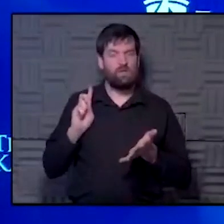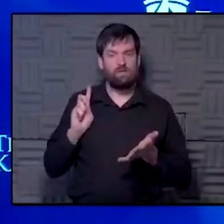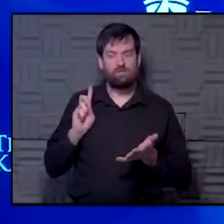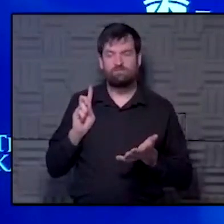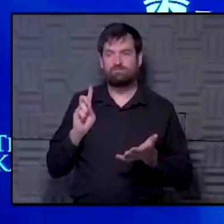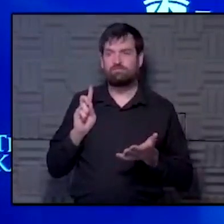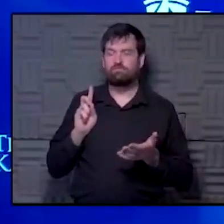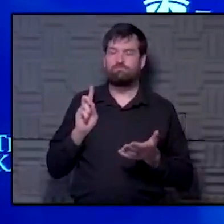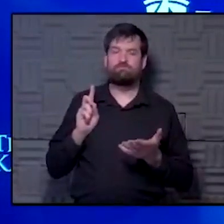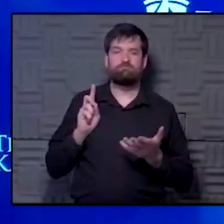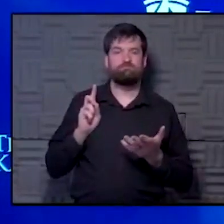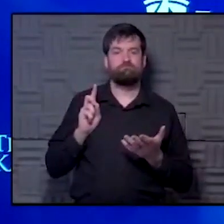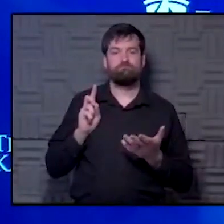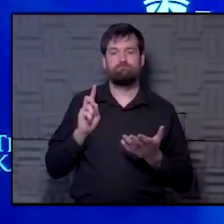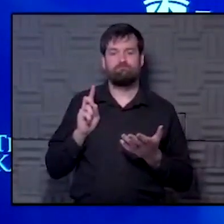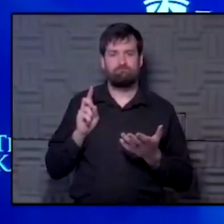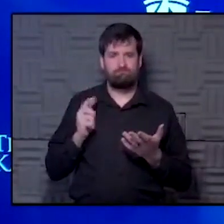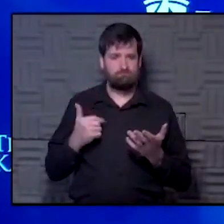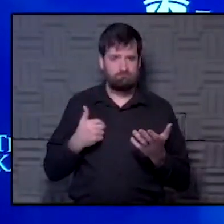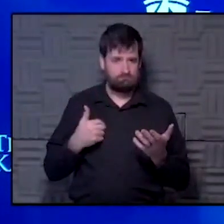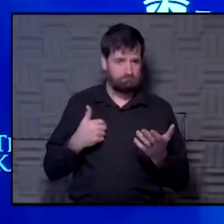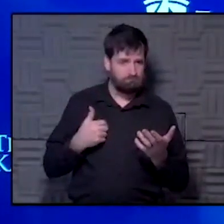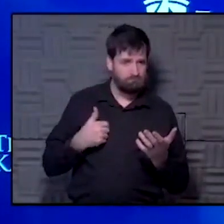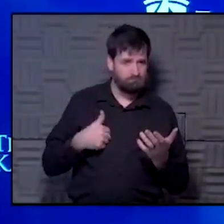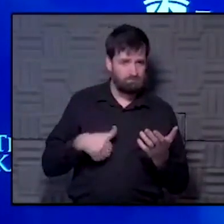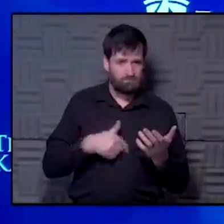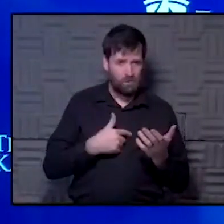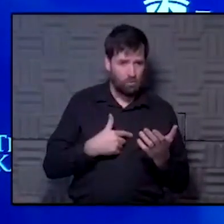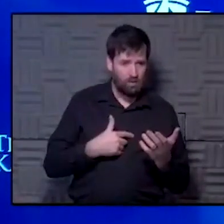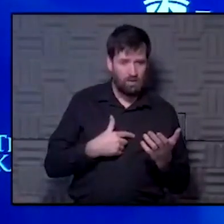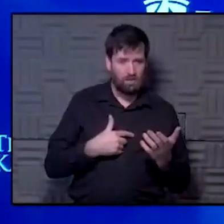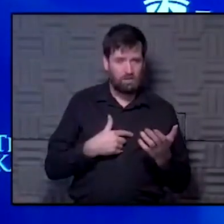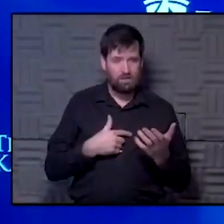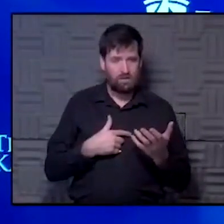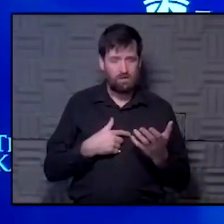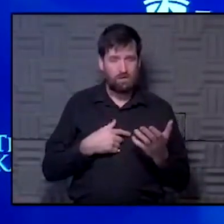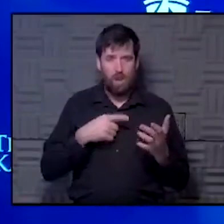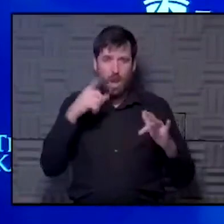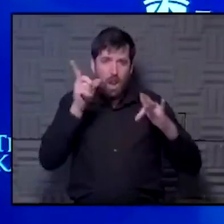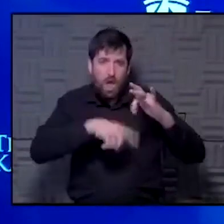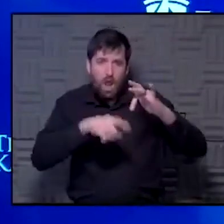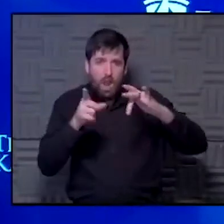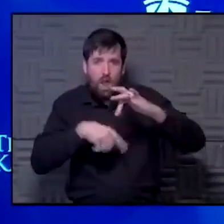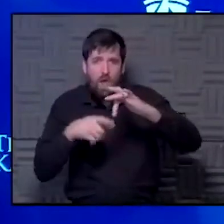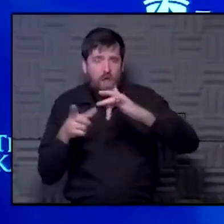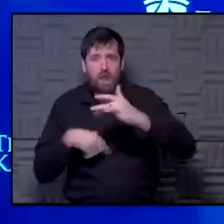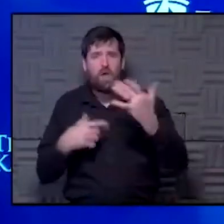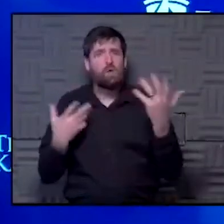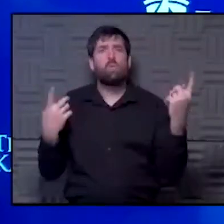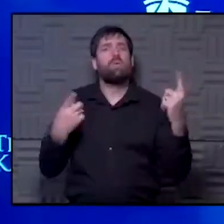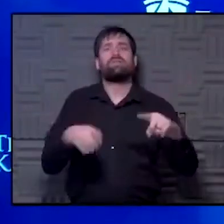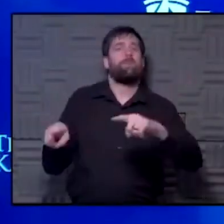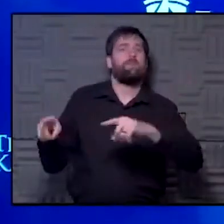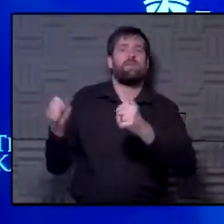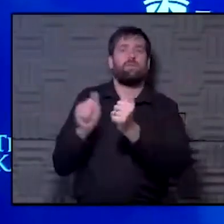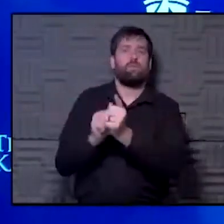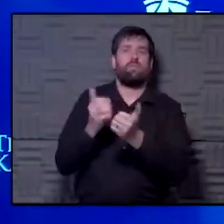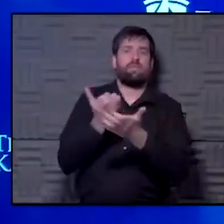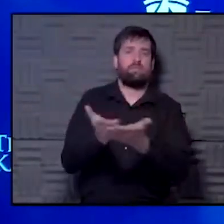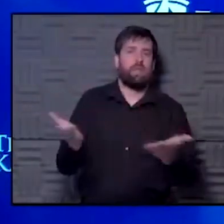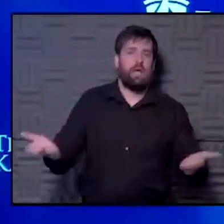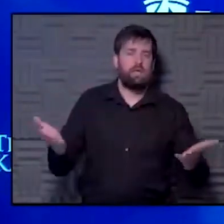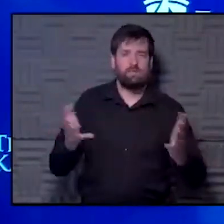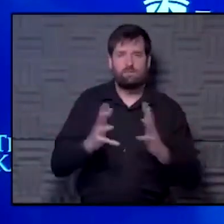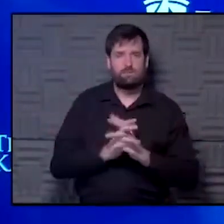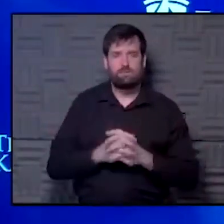supply. Are we kind of like flyover country right now? I mean, what, with the supply chain, what, in